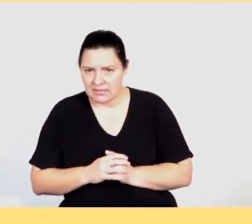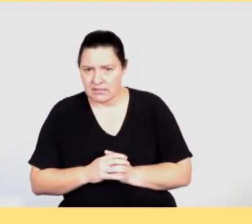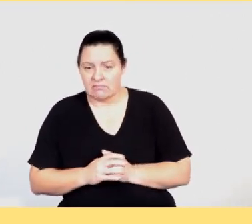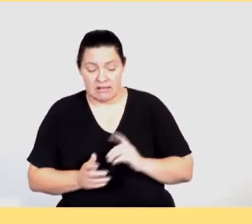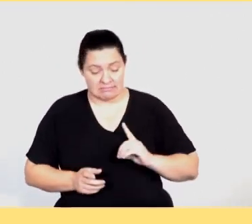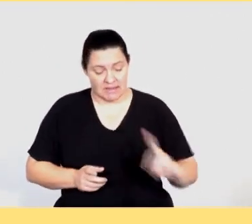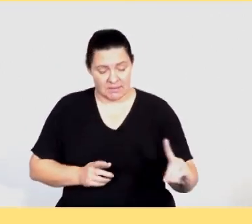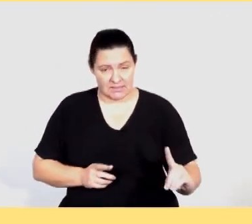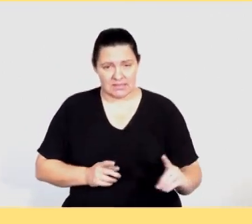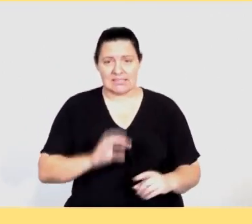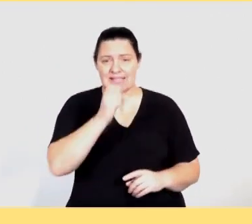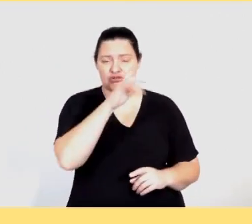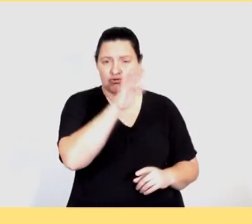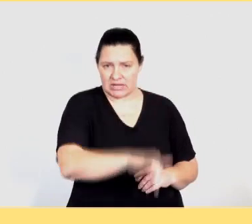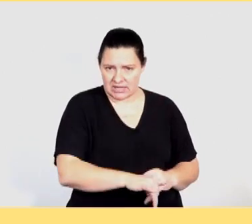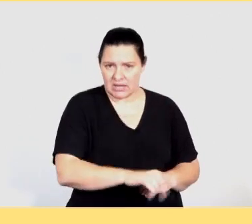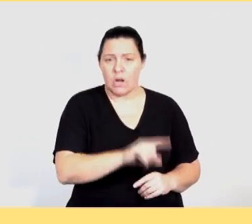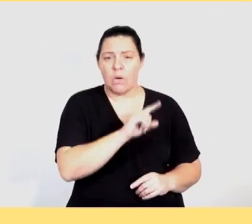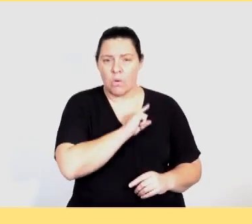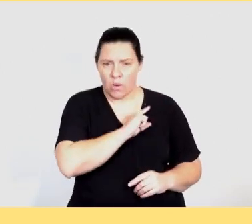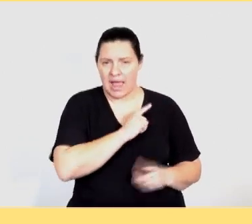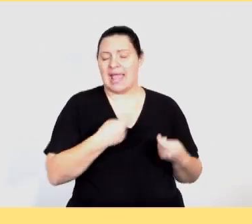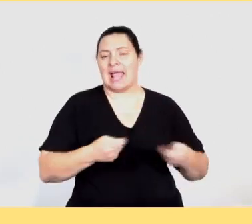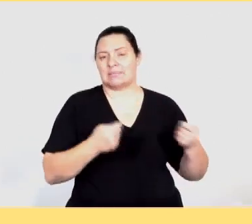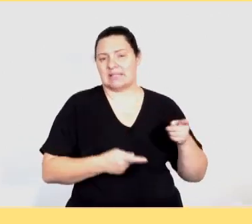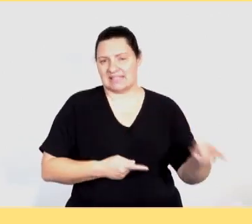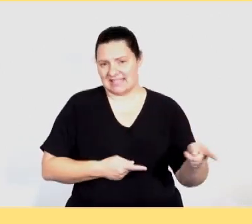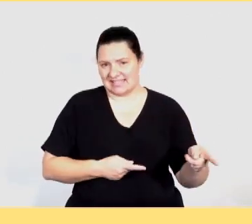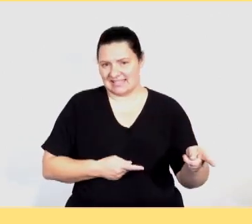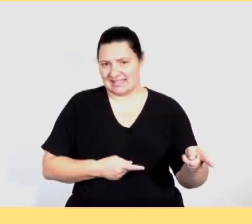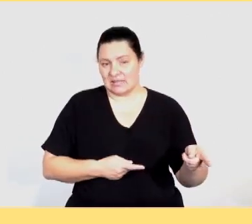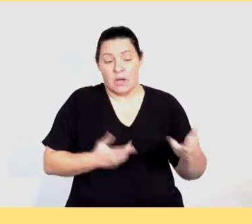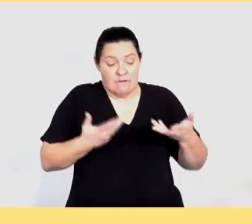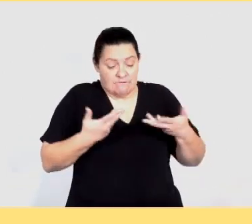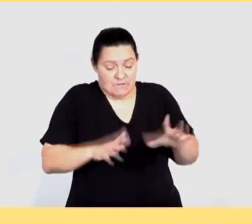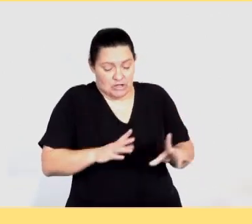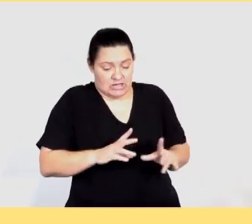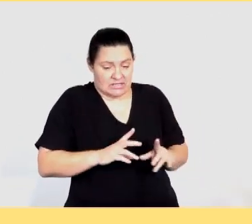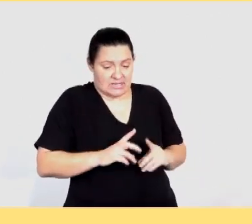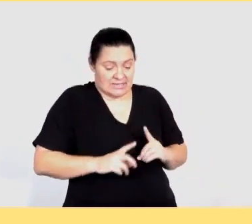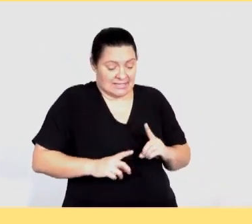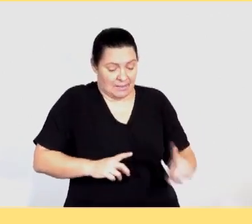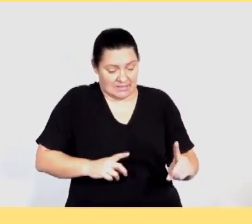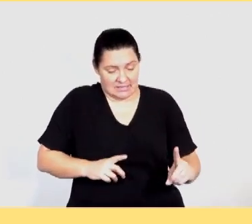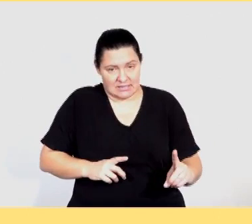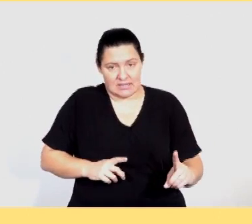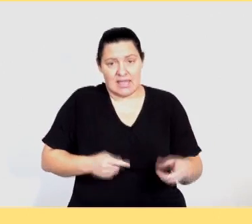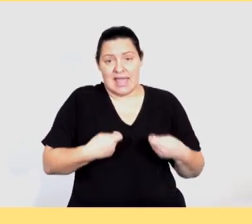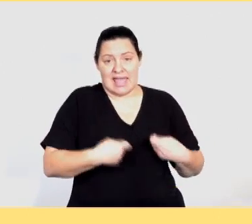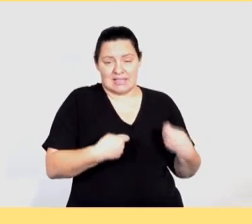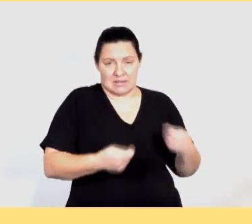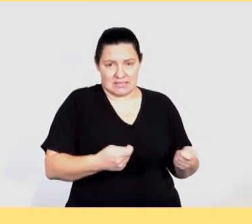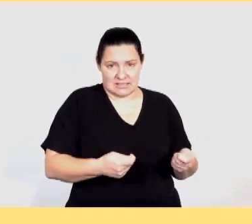will debit stationery. Why? Because stationery is an expense. Once we debit